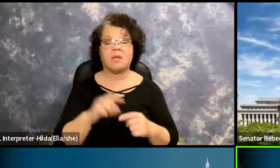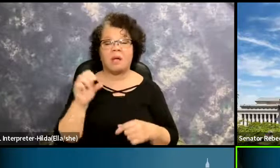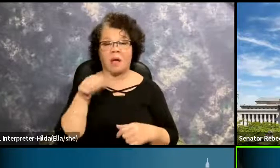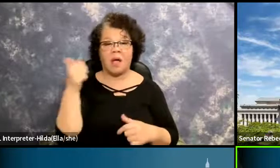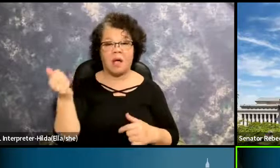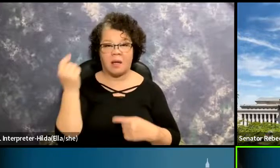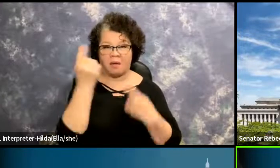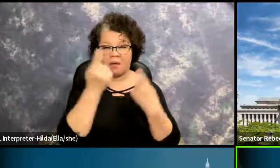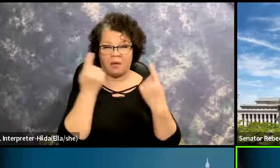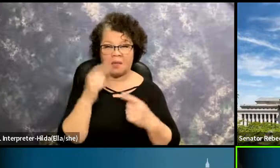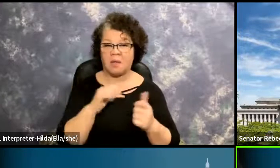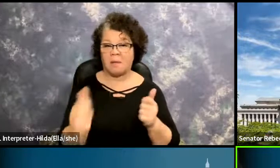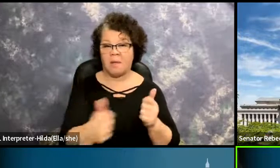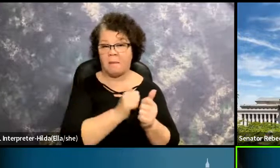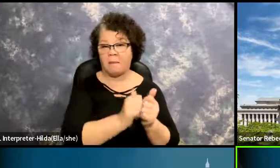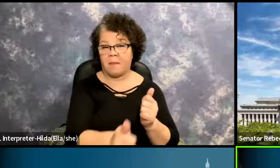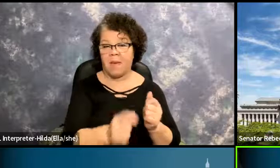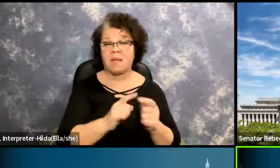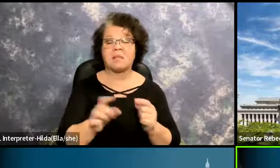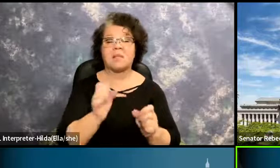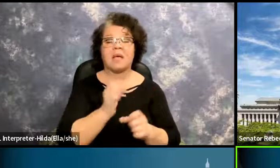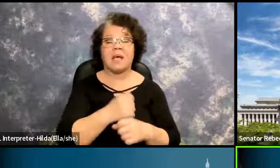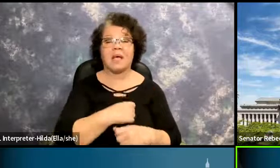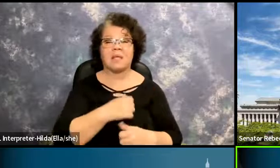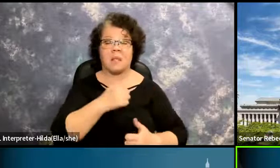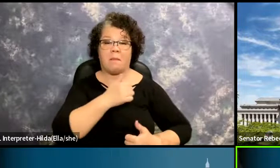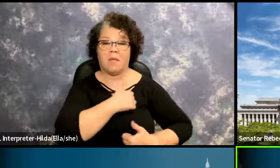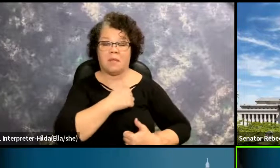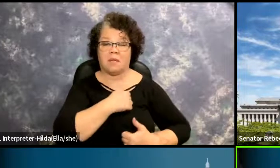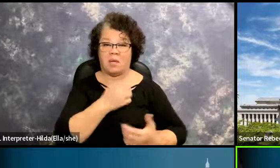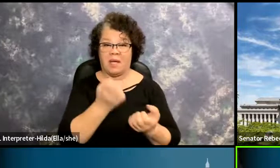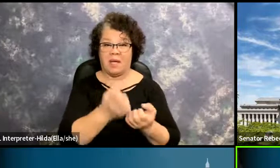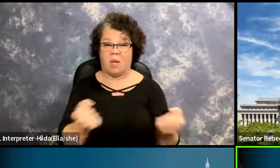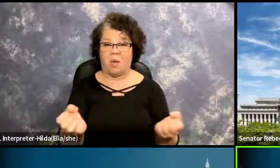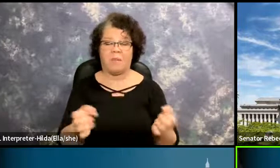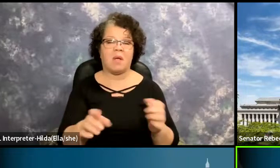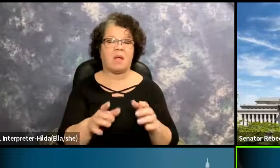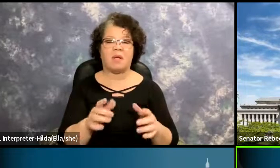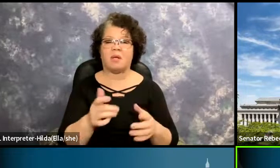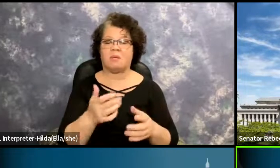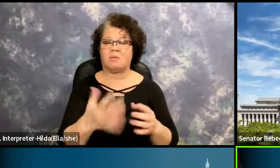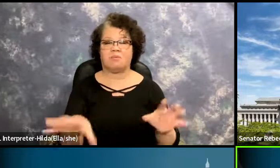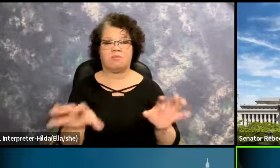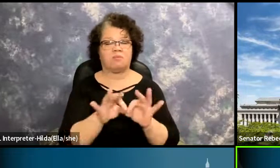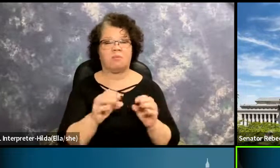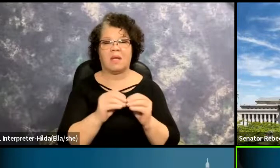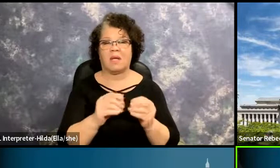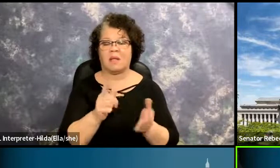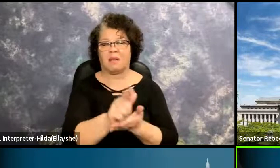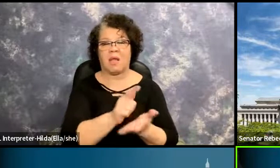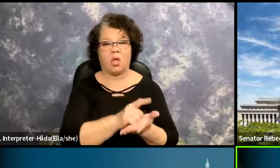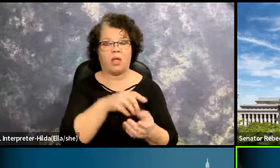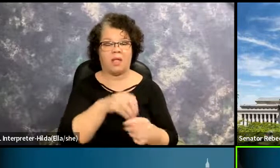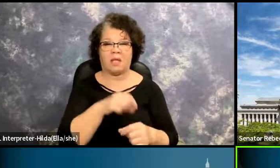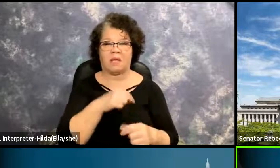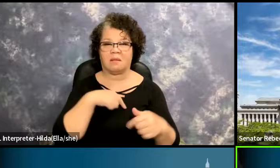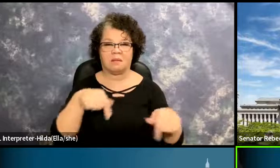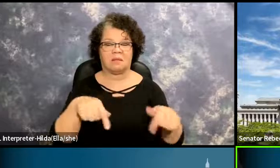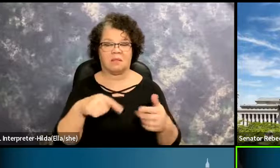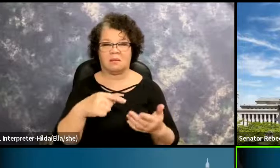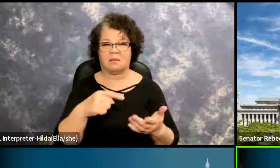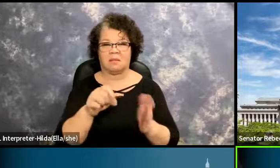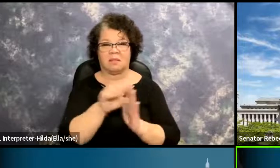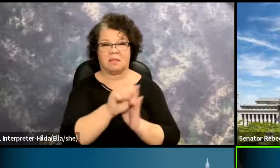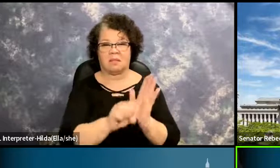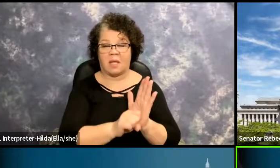we passed that made militarized equipment for police no longer legal in Washington State, with a very narrow consideration,